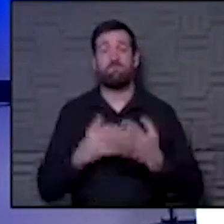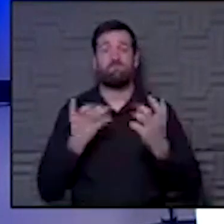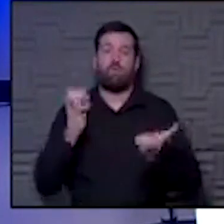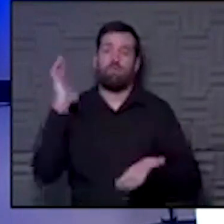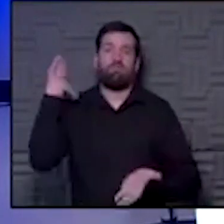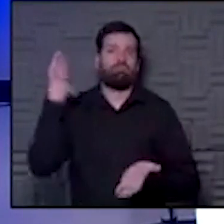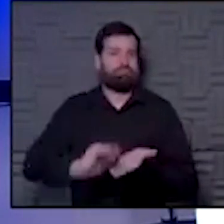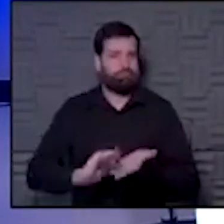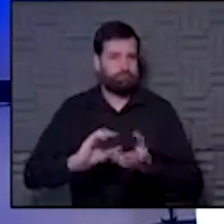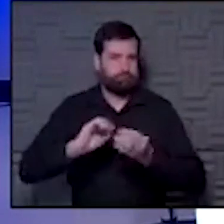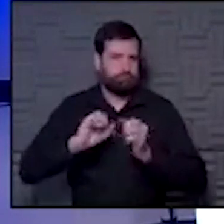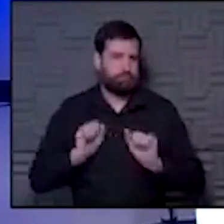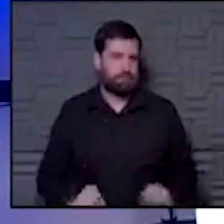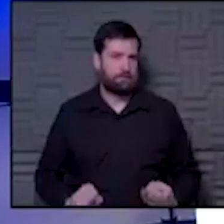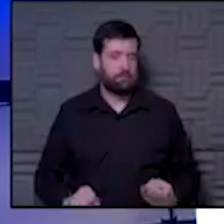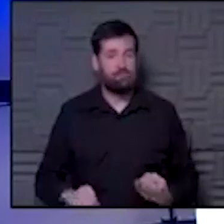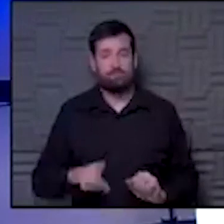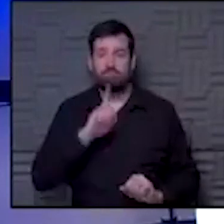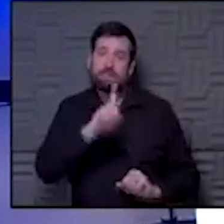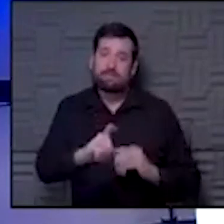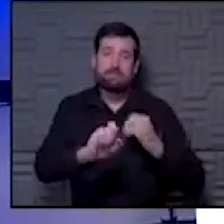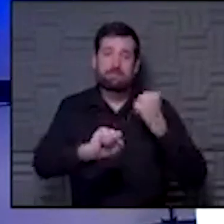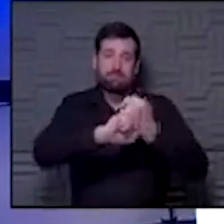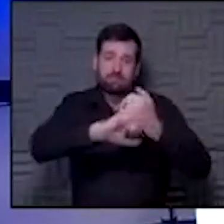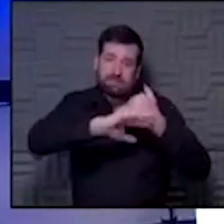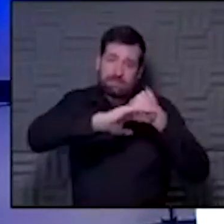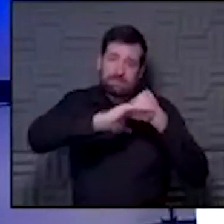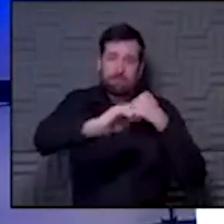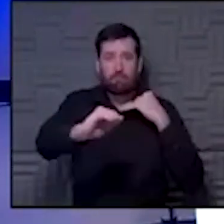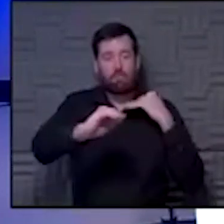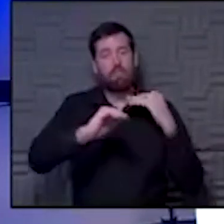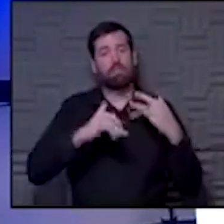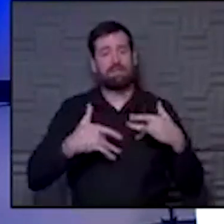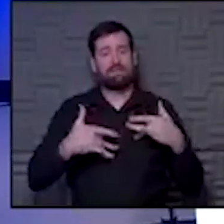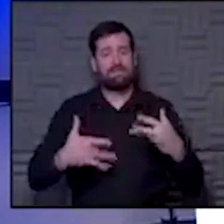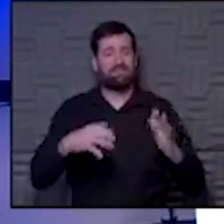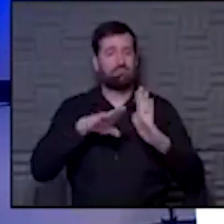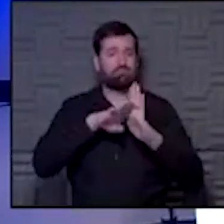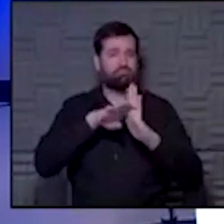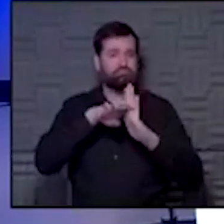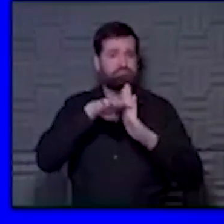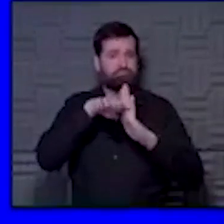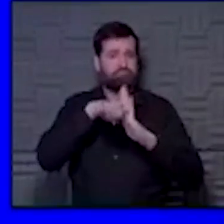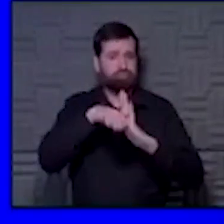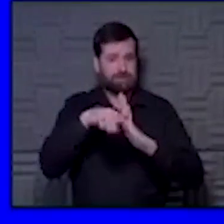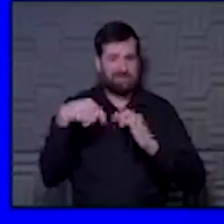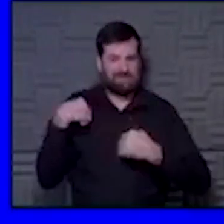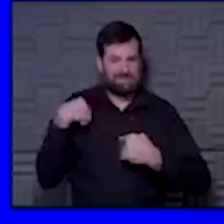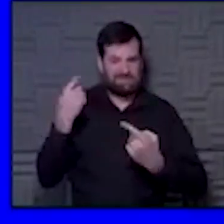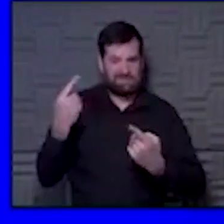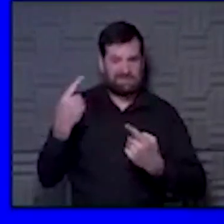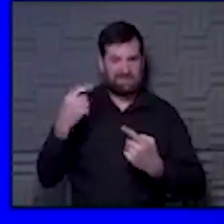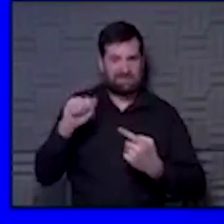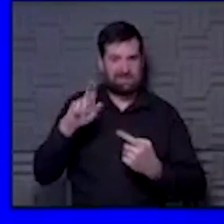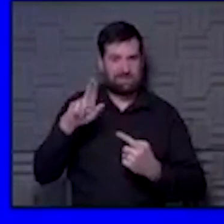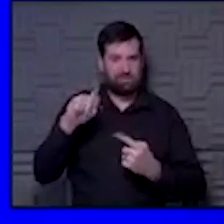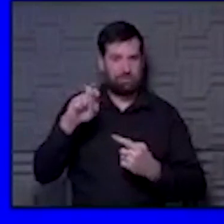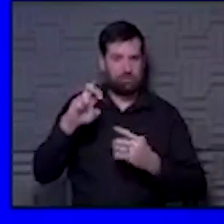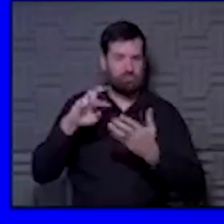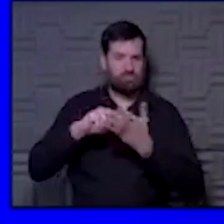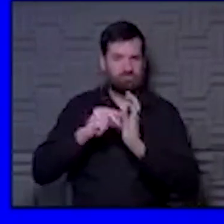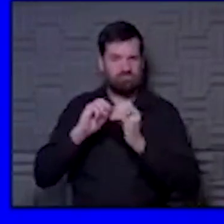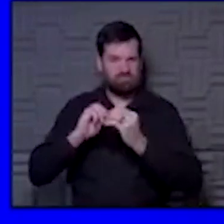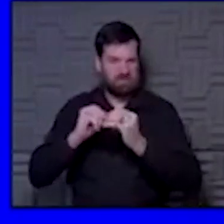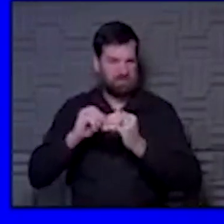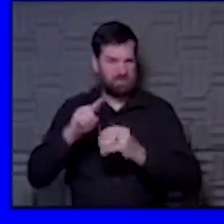as possible. It's, really stable and has trended down since we had that acute number of 100. I think it